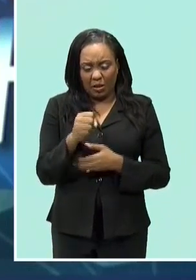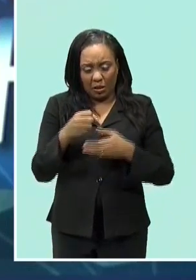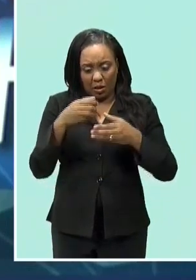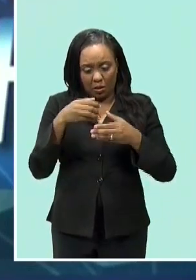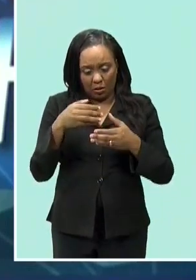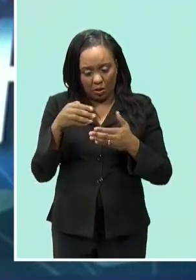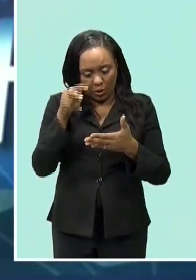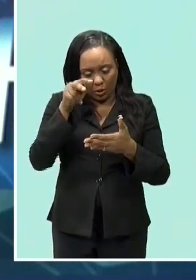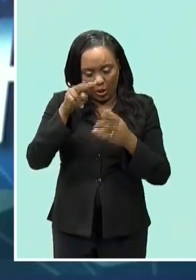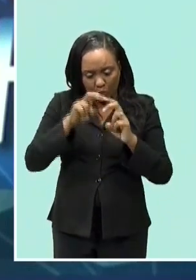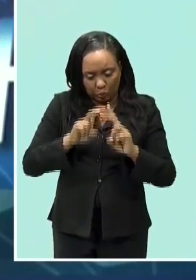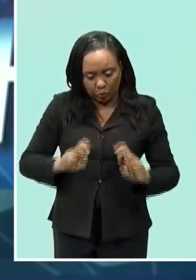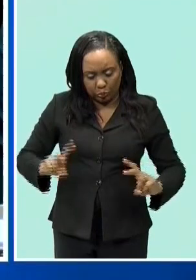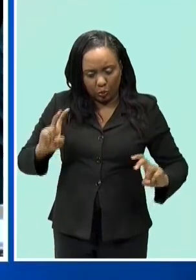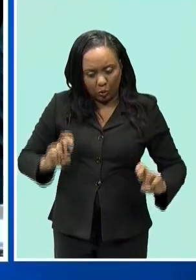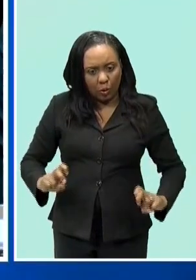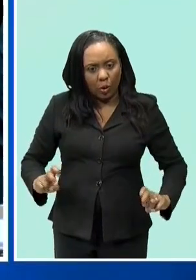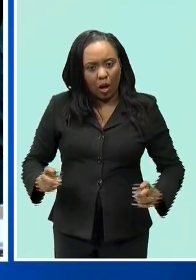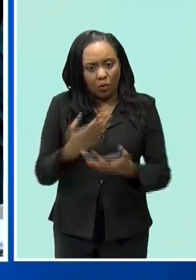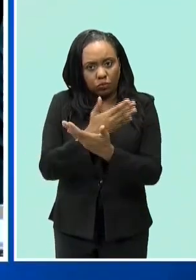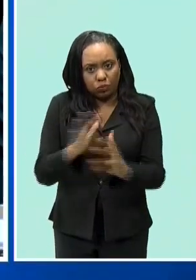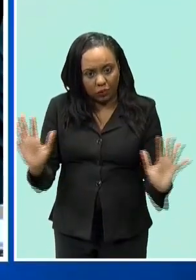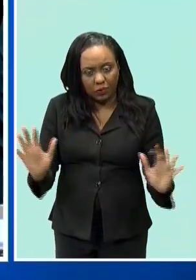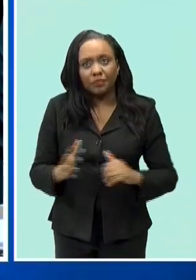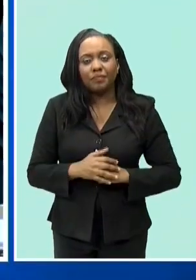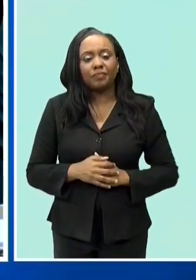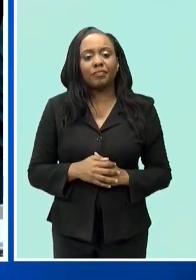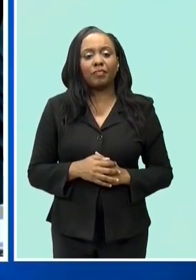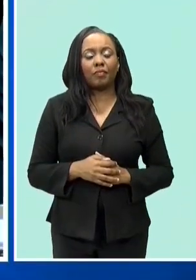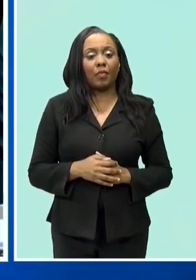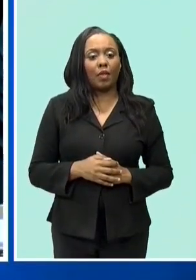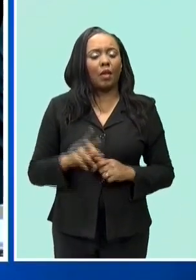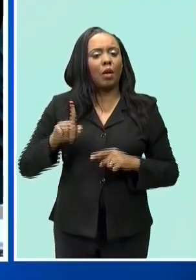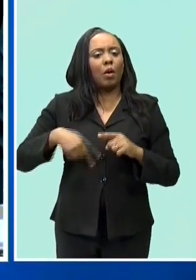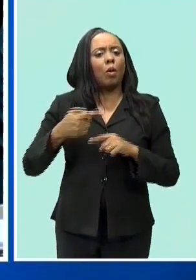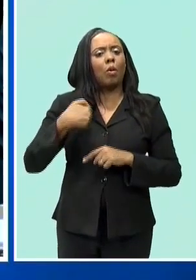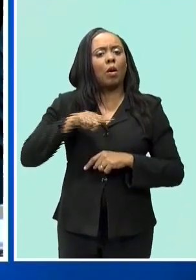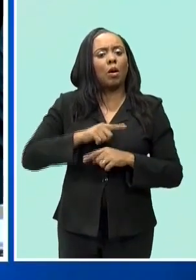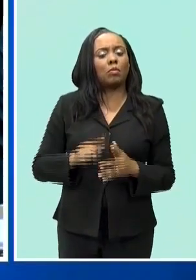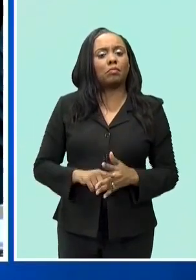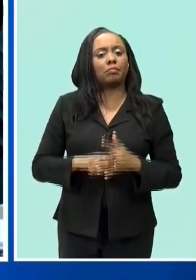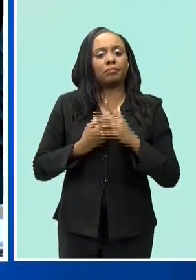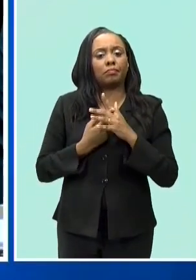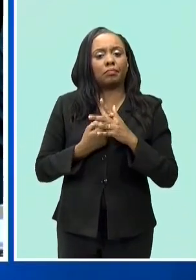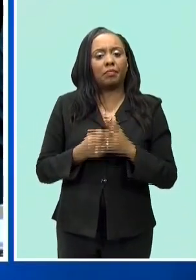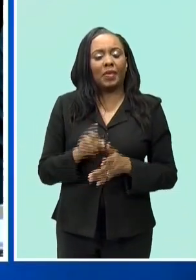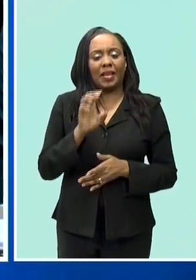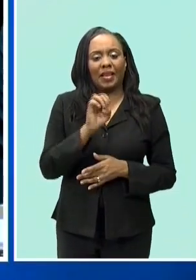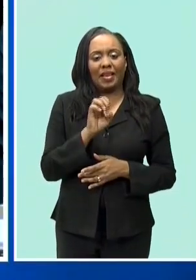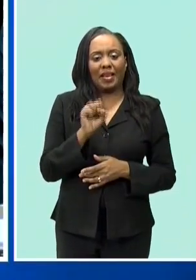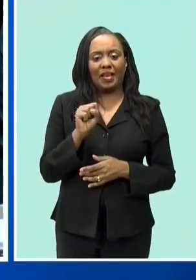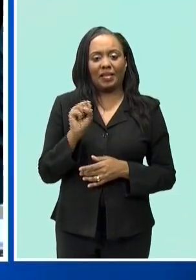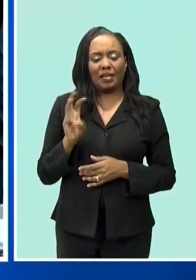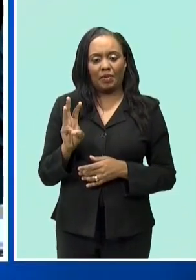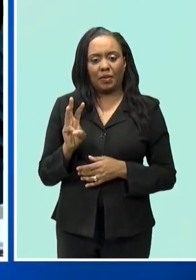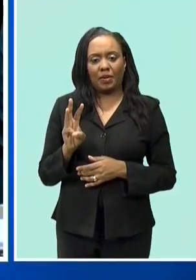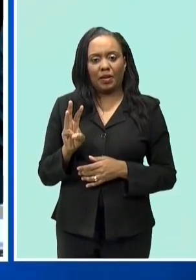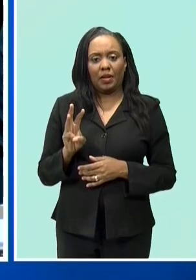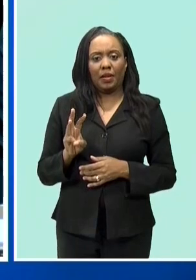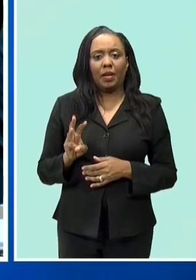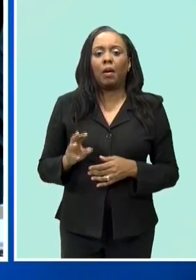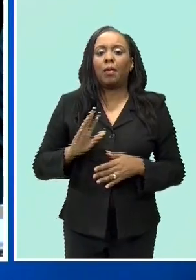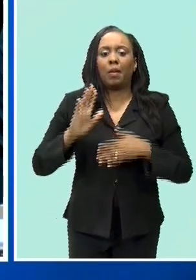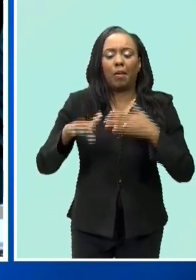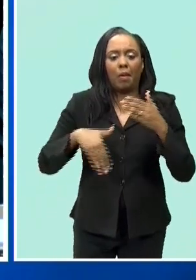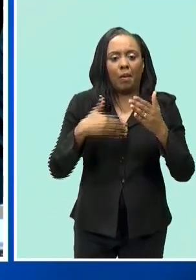Agreement provisions. When we implement the Electronic Single Window, we indeed will have one window where all the